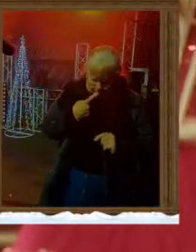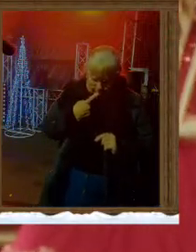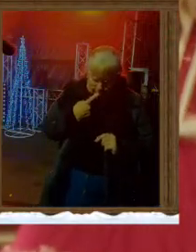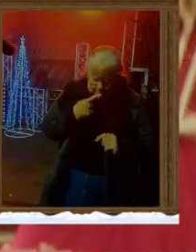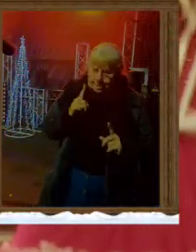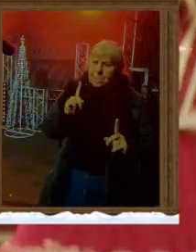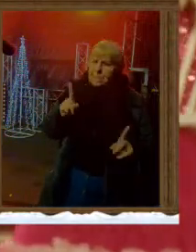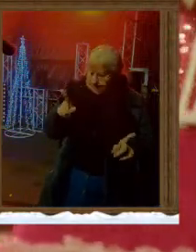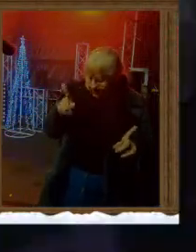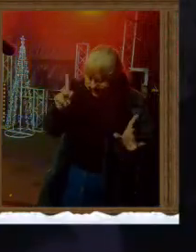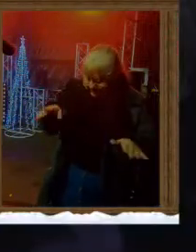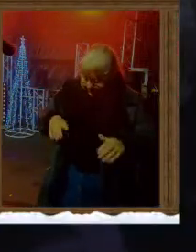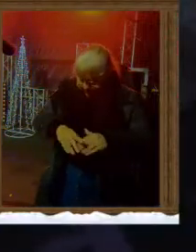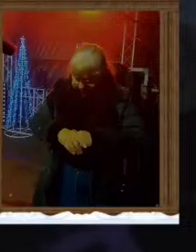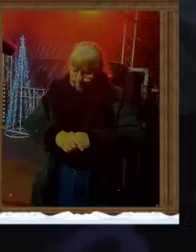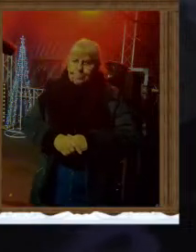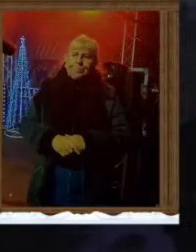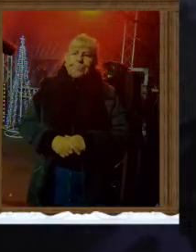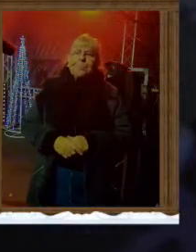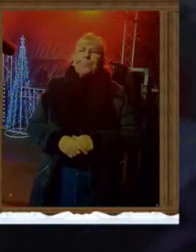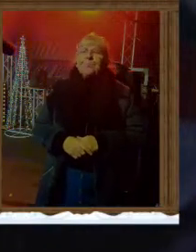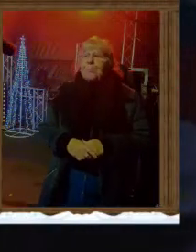Okay. I got it.